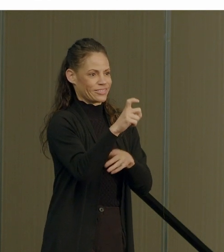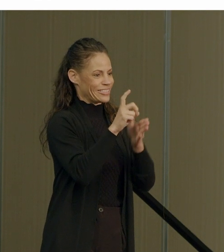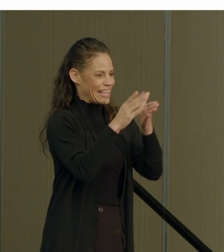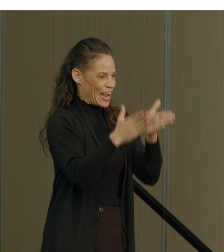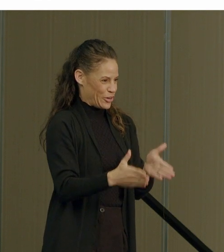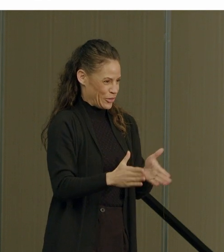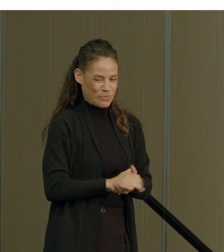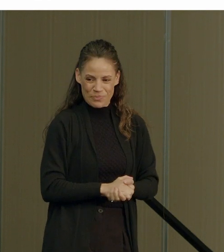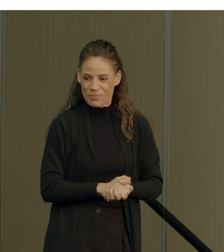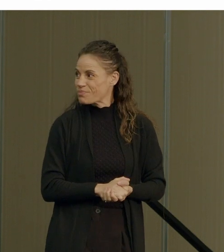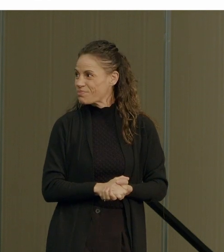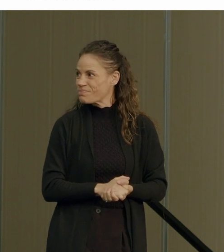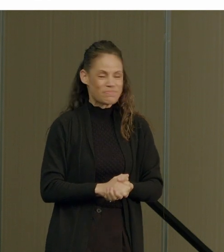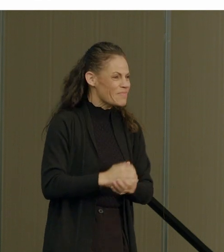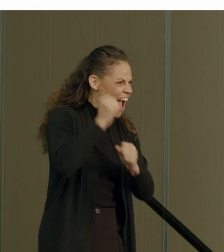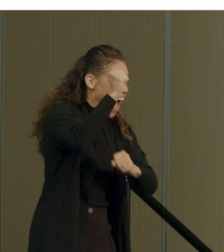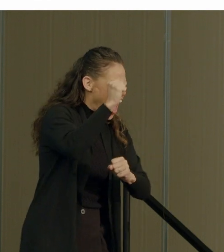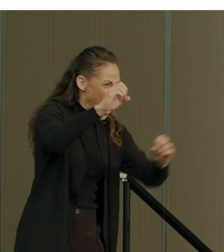Oh, yeah.